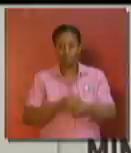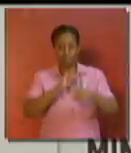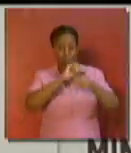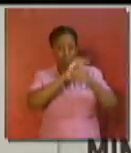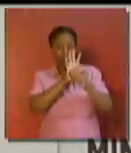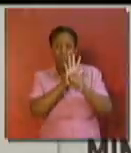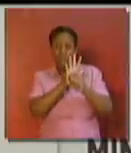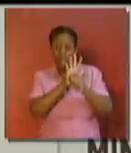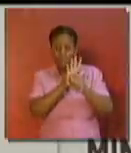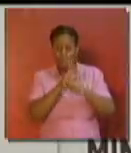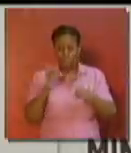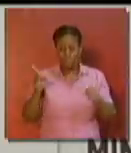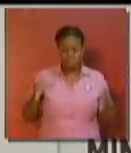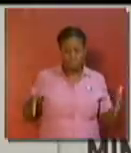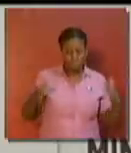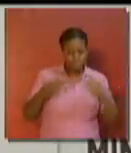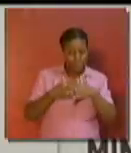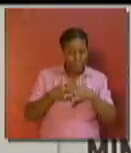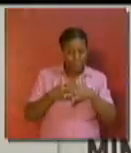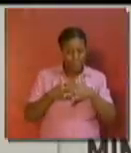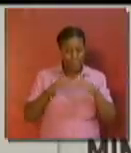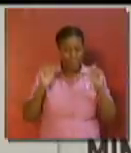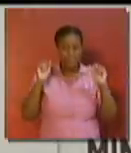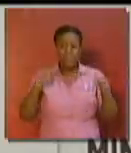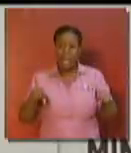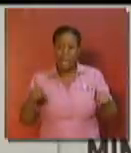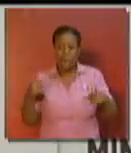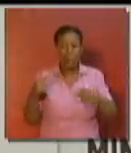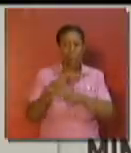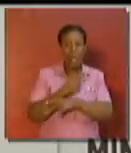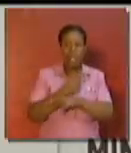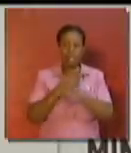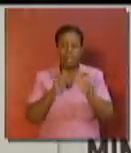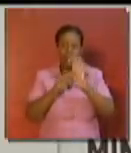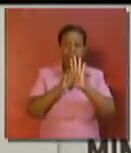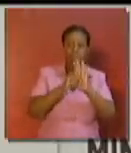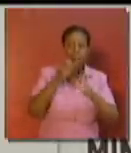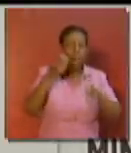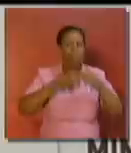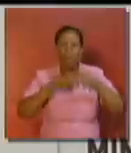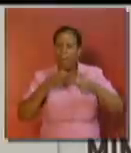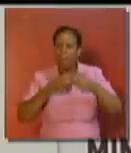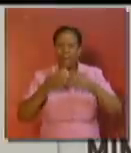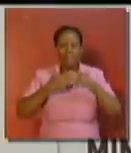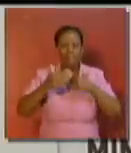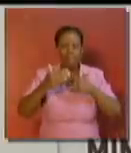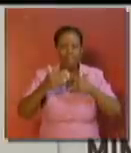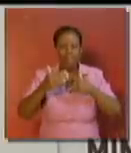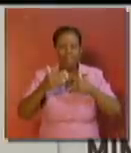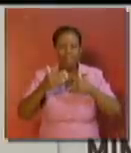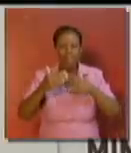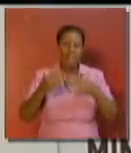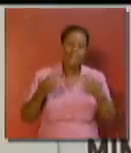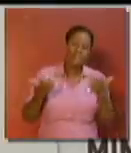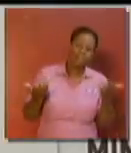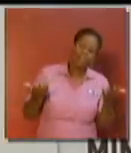some now recent data which suggests that there is a slight increased risk in these women, in pregnant women with